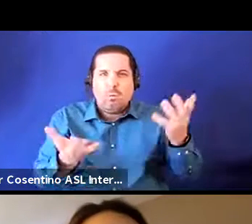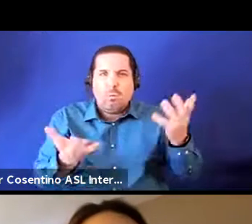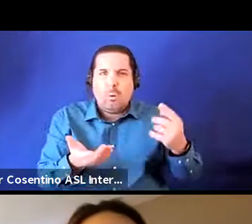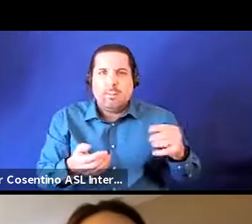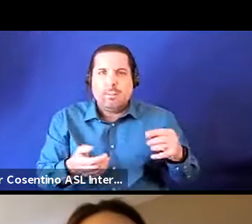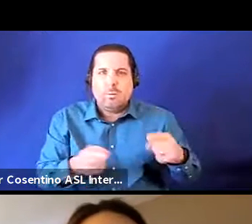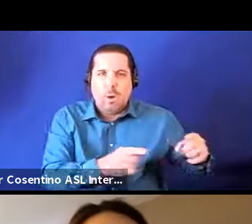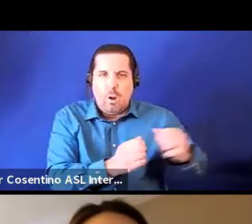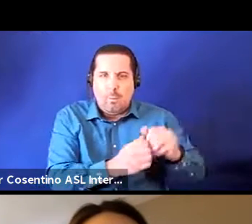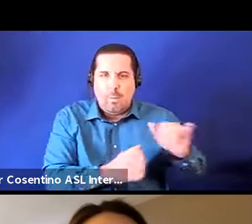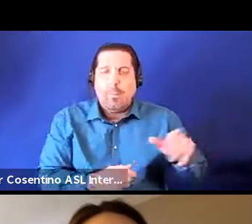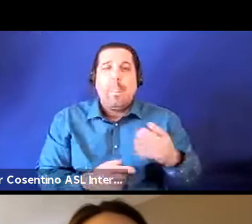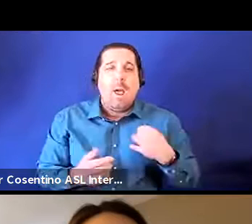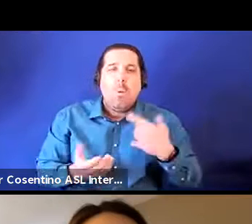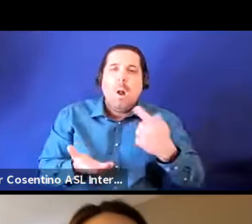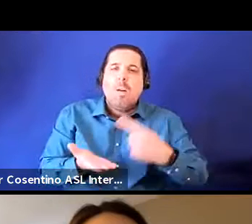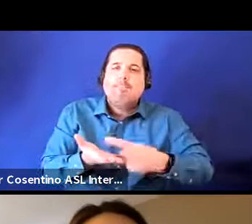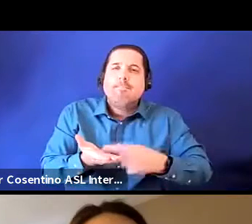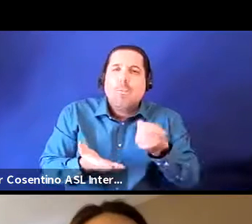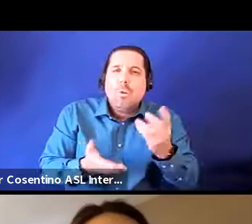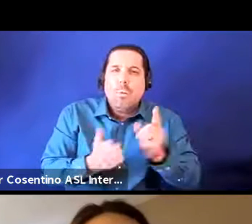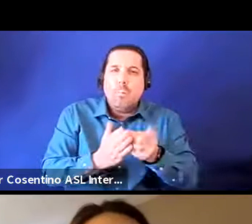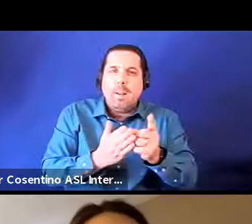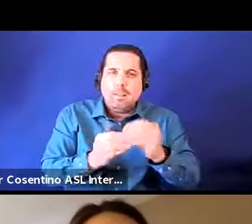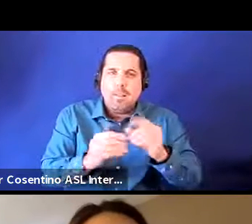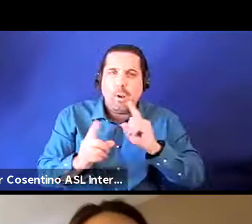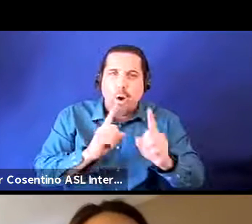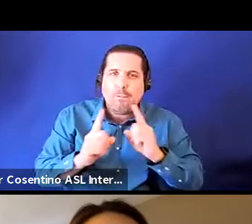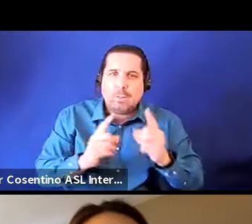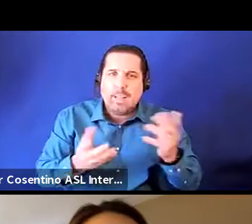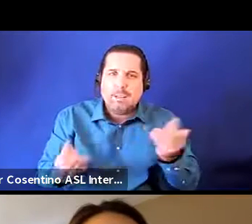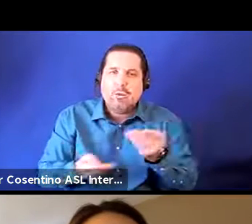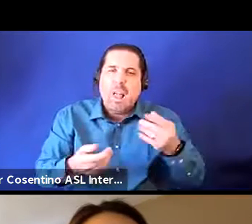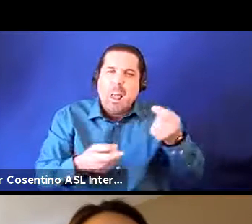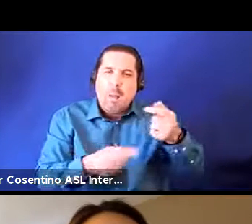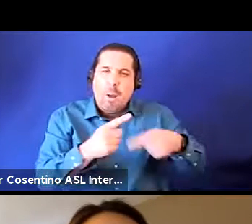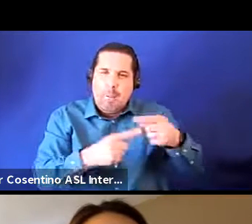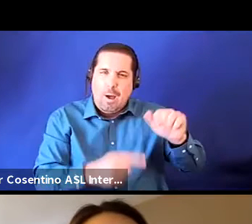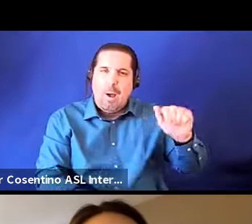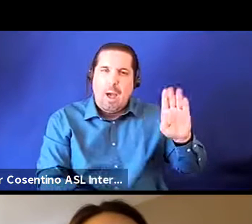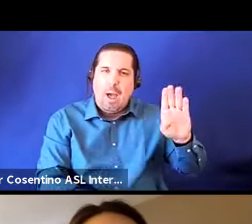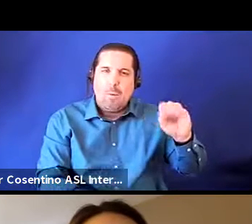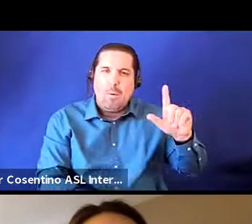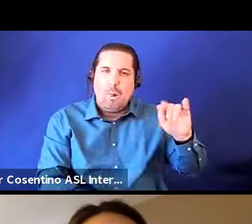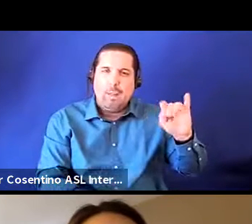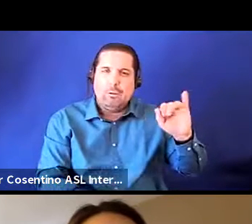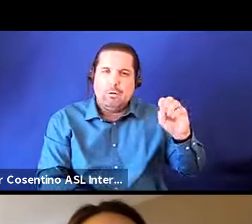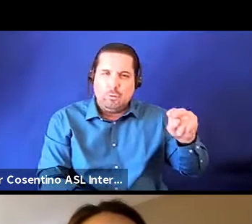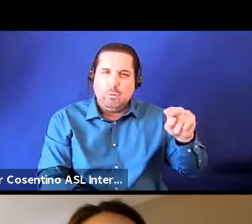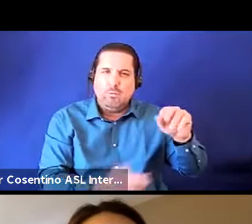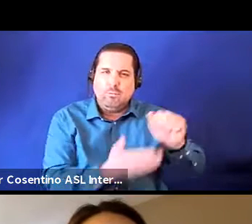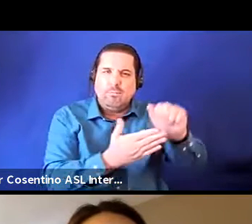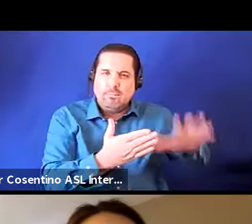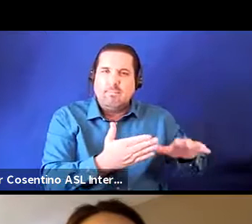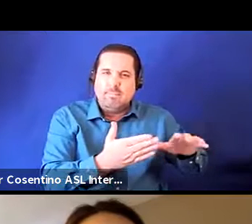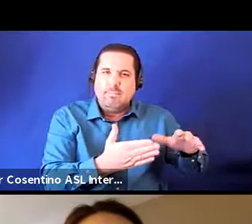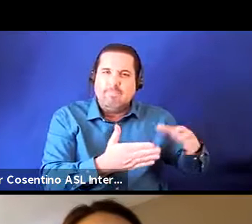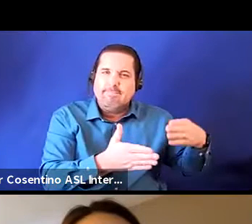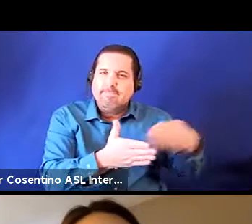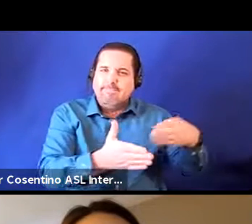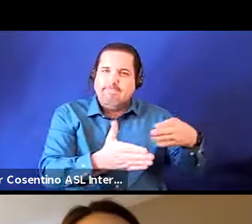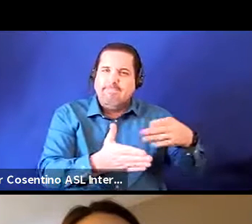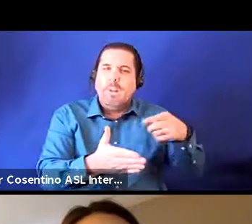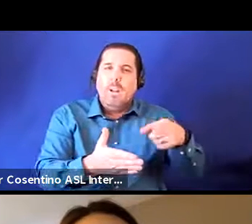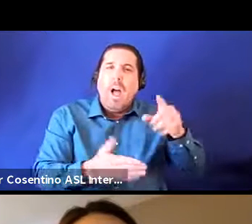few minutes conversation. So a little bit about abolition. So we're going to resist the temptation to try to